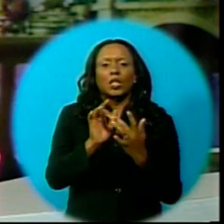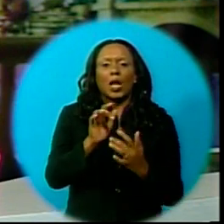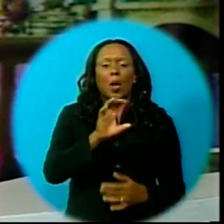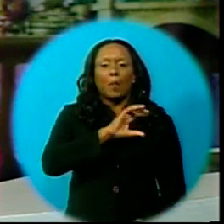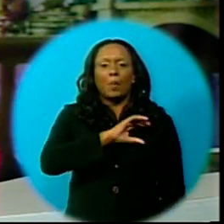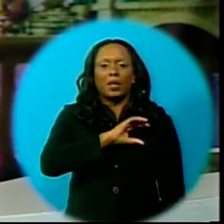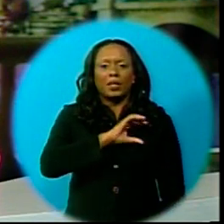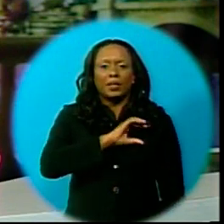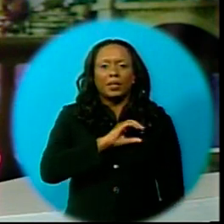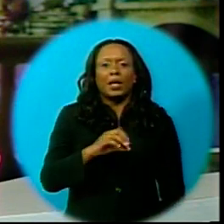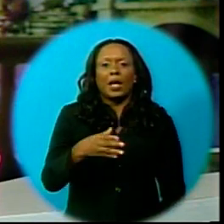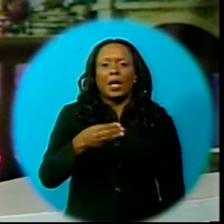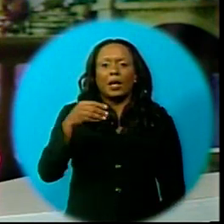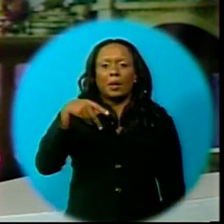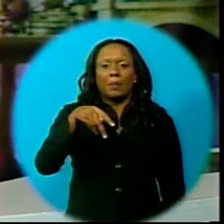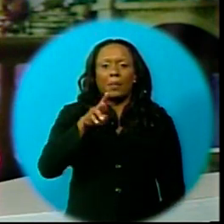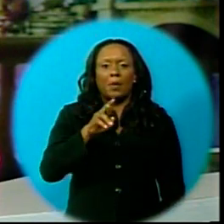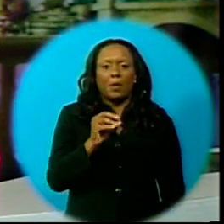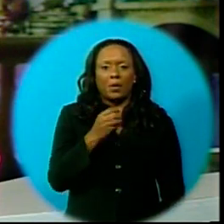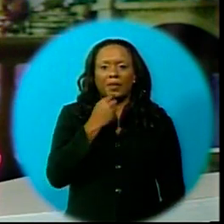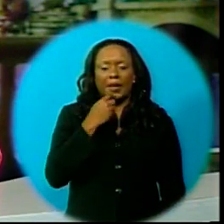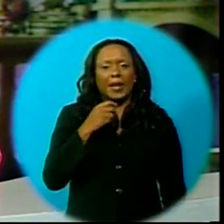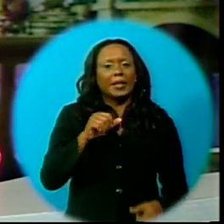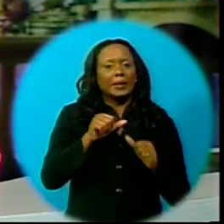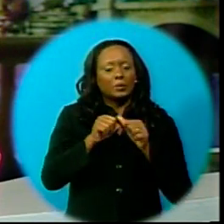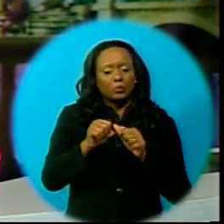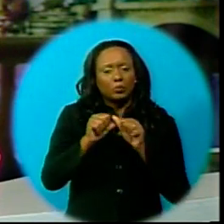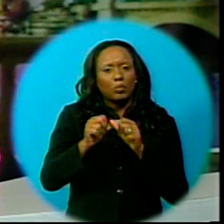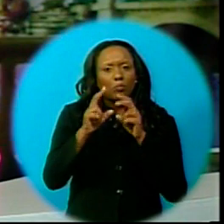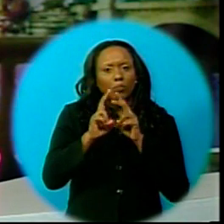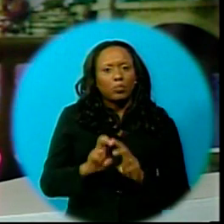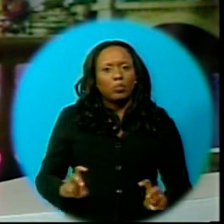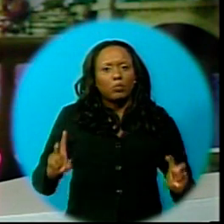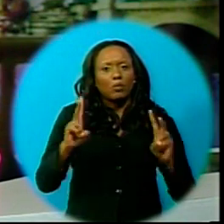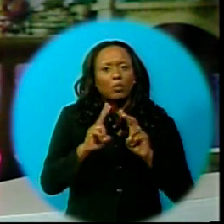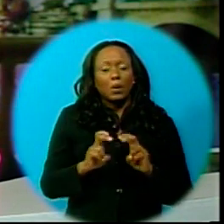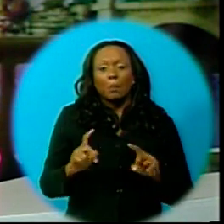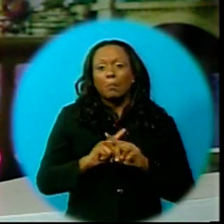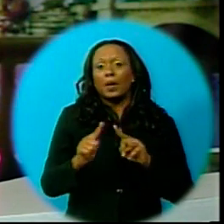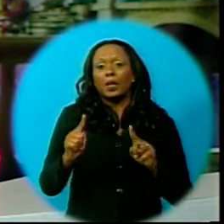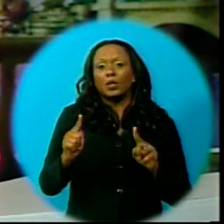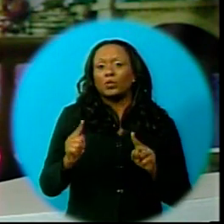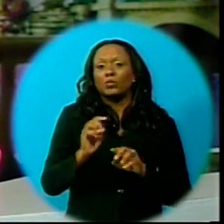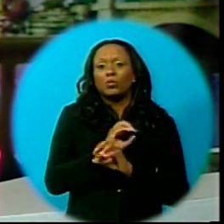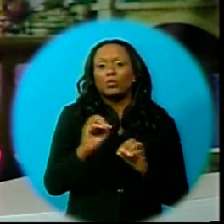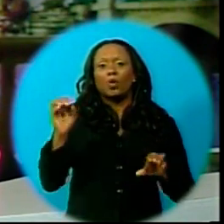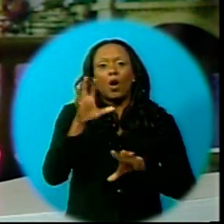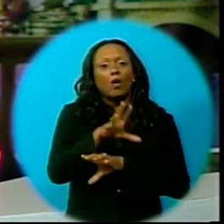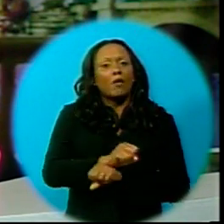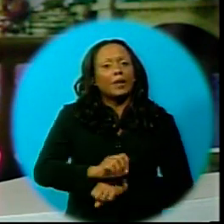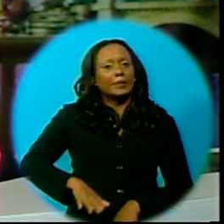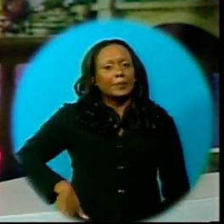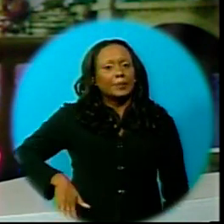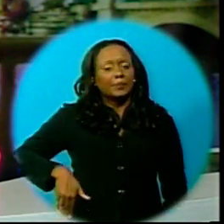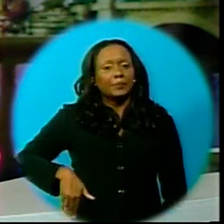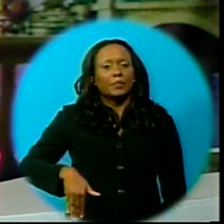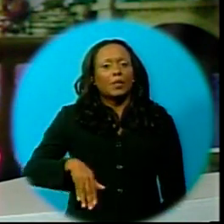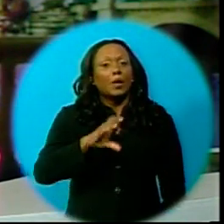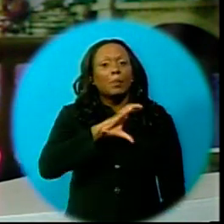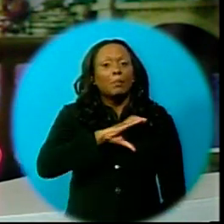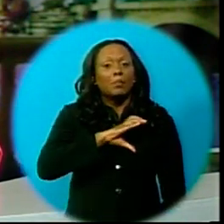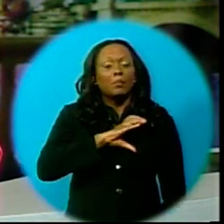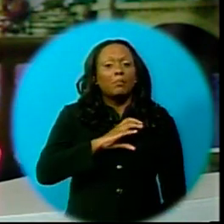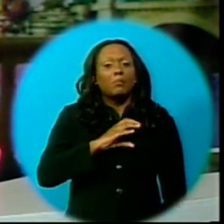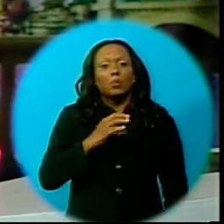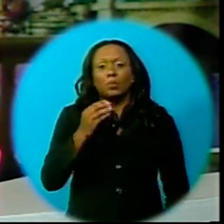Public Relations Officer Inspector David Welch said investigations are continuing into the incident and no arrests have been